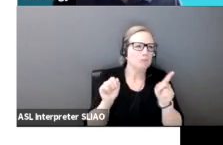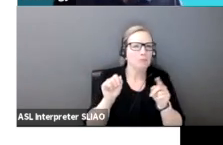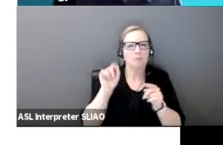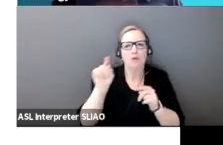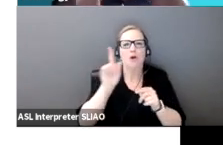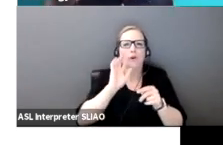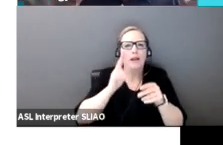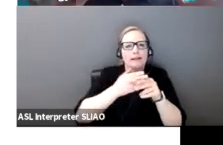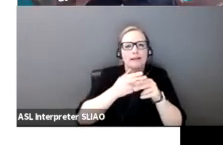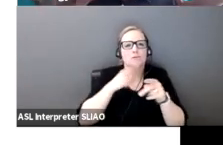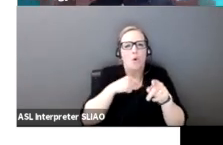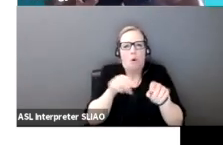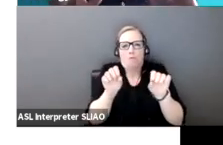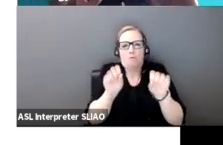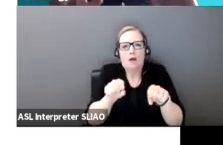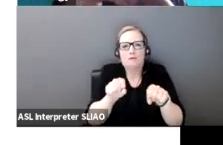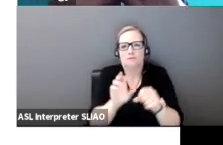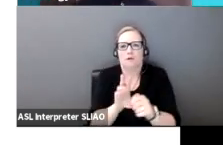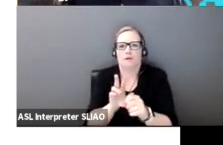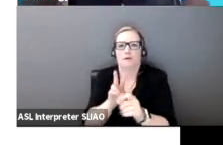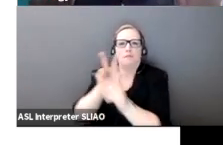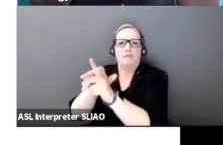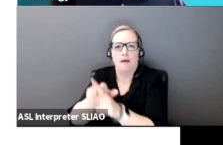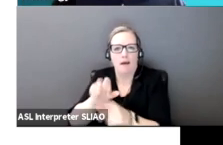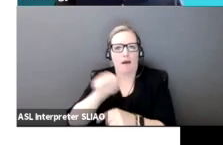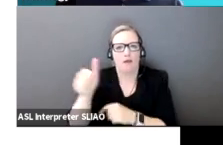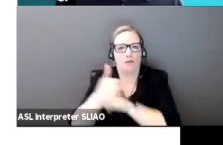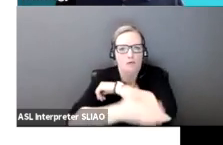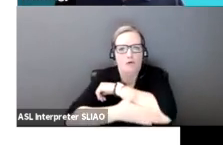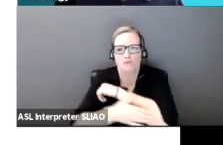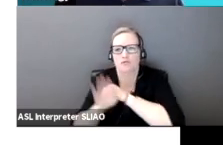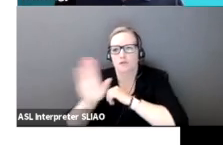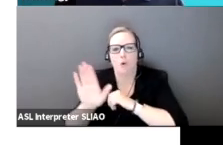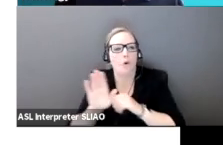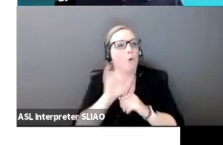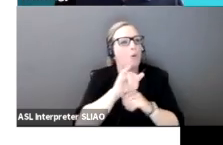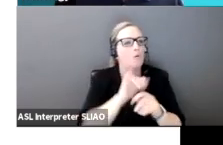an entry point into multiple national filings.